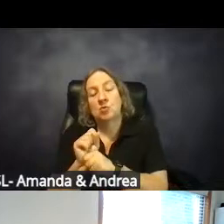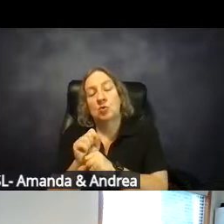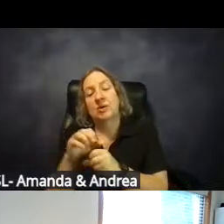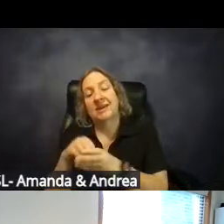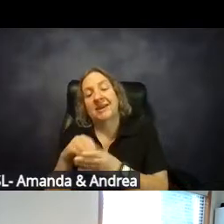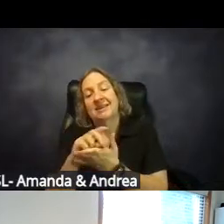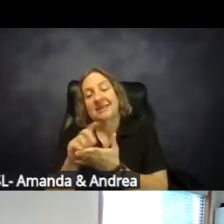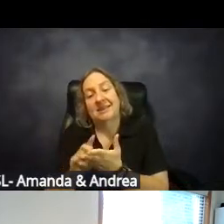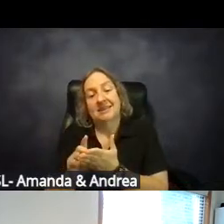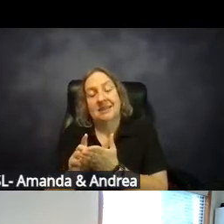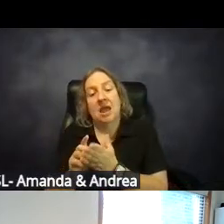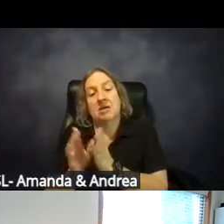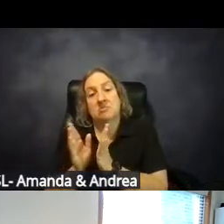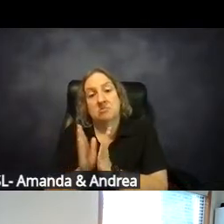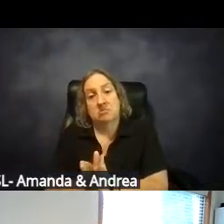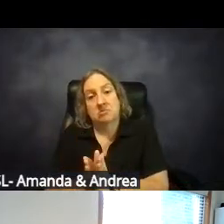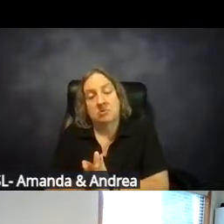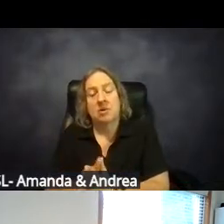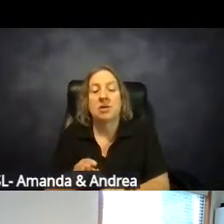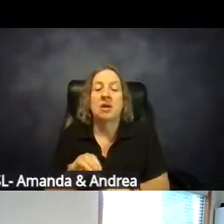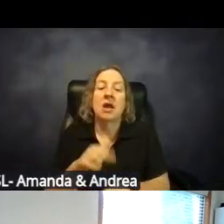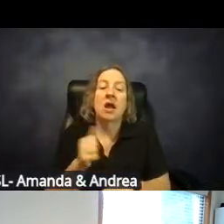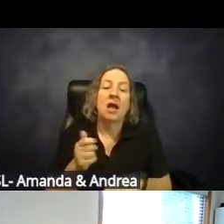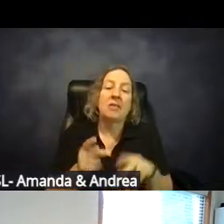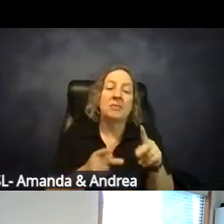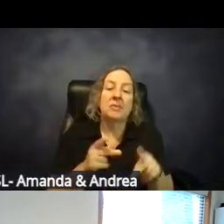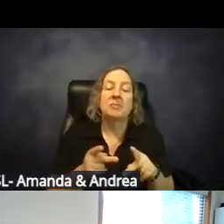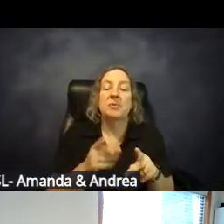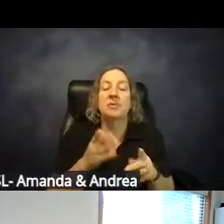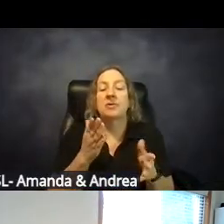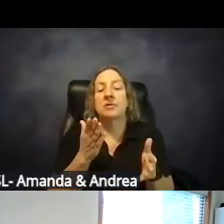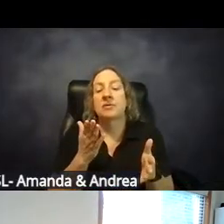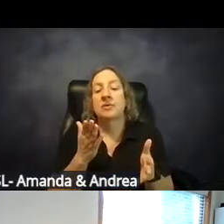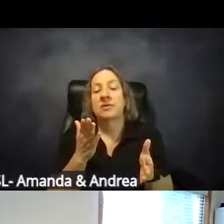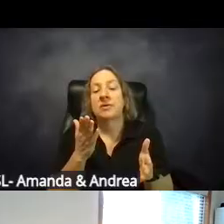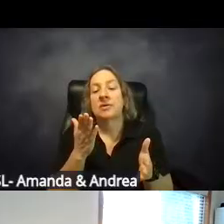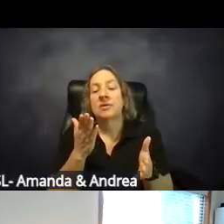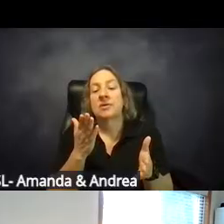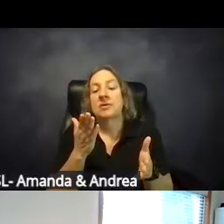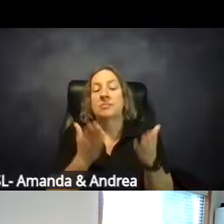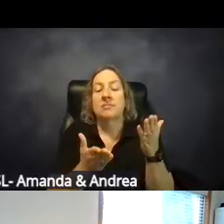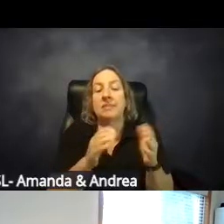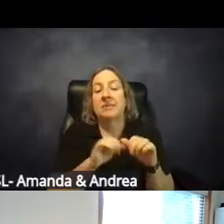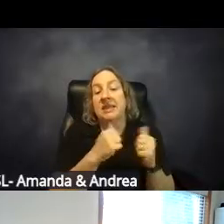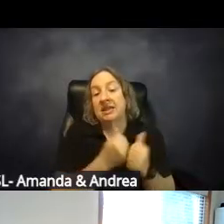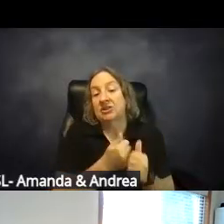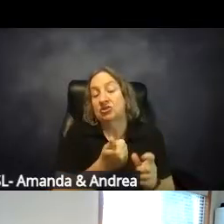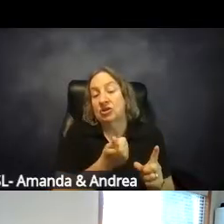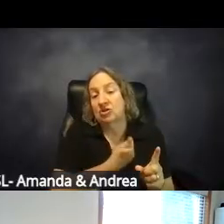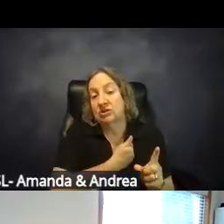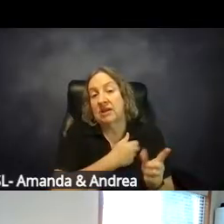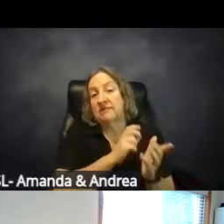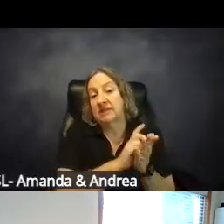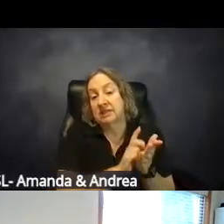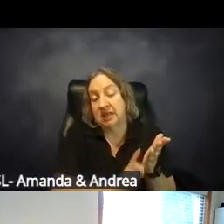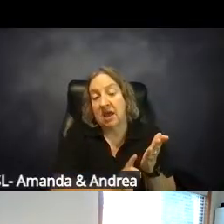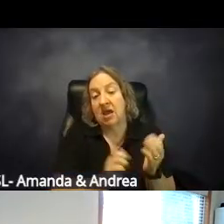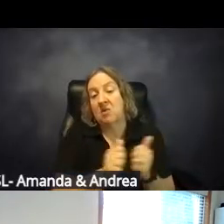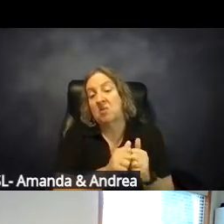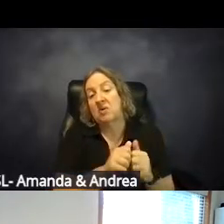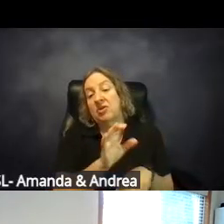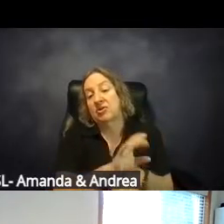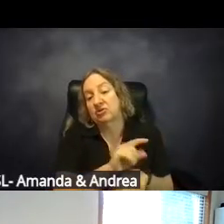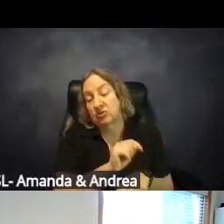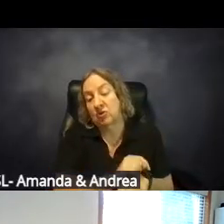design envelope. Others might be designed by the agency itself using a consultant